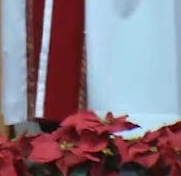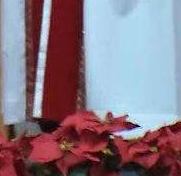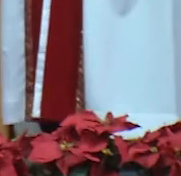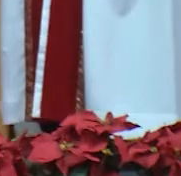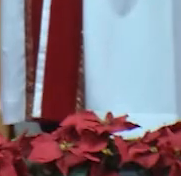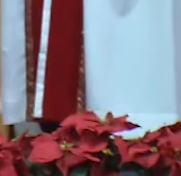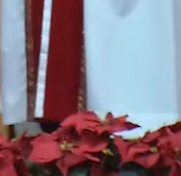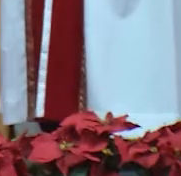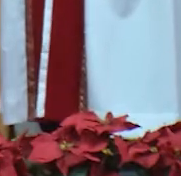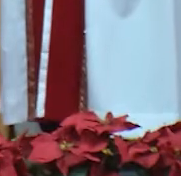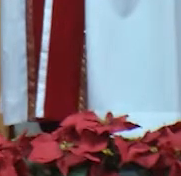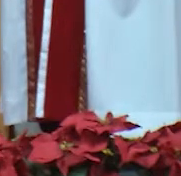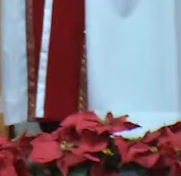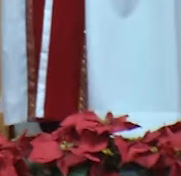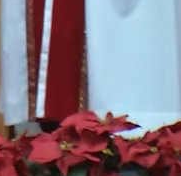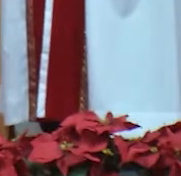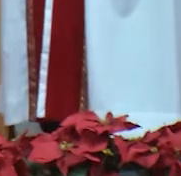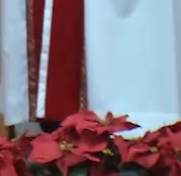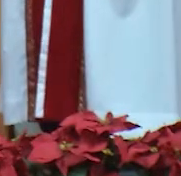screens. May God be with you.